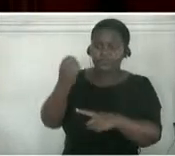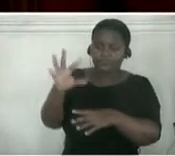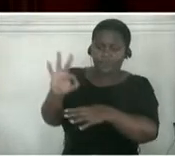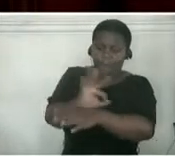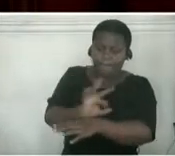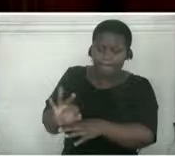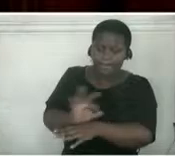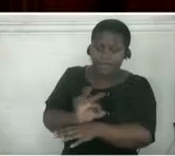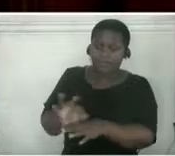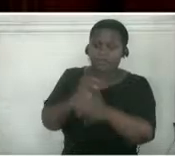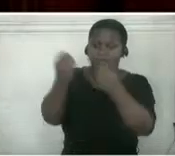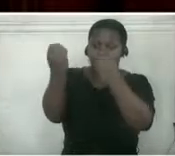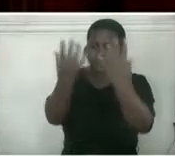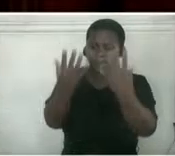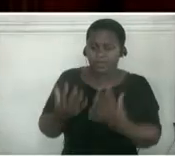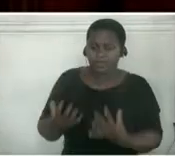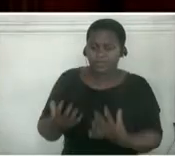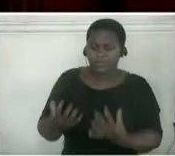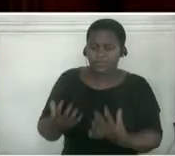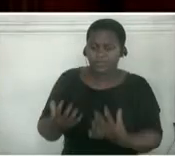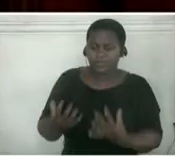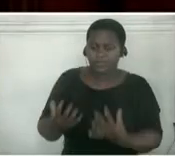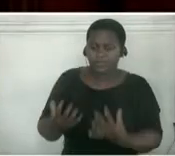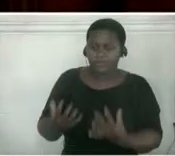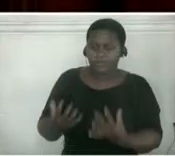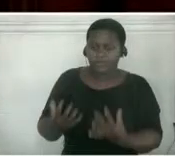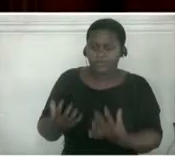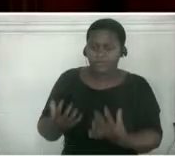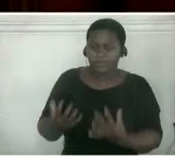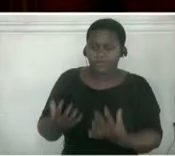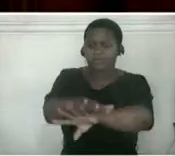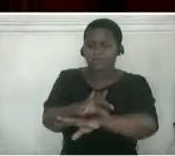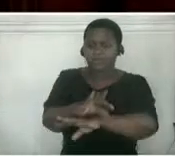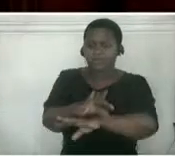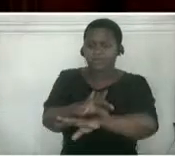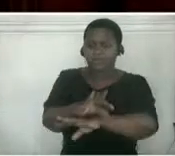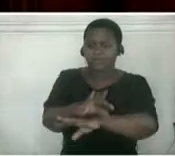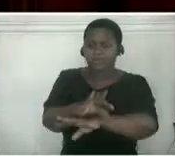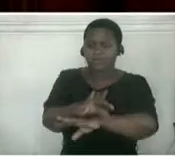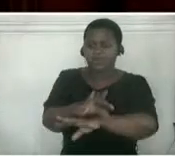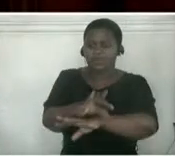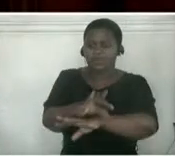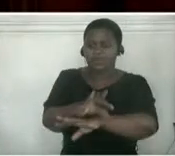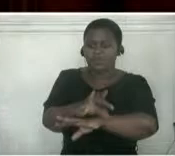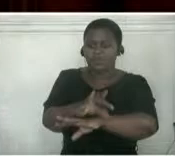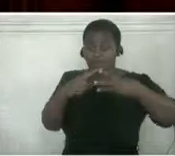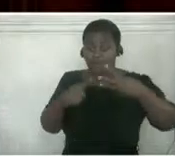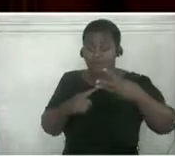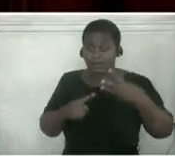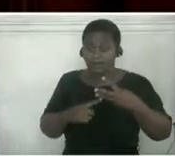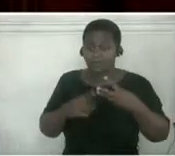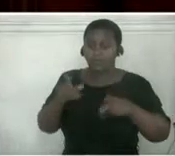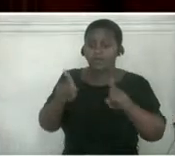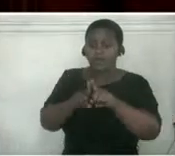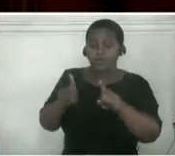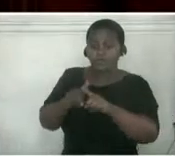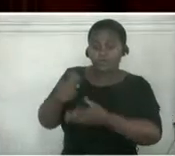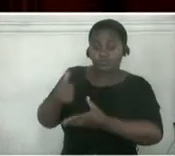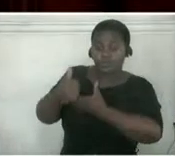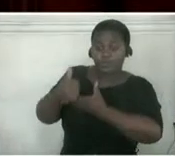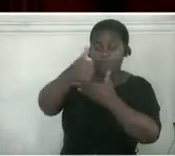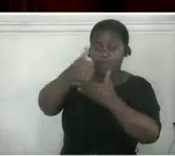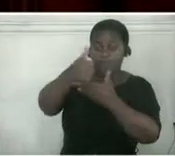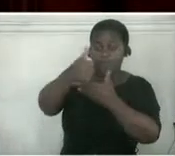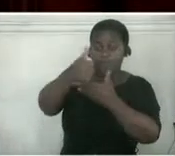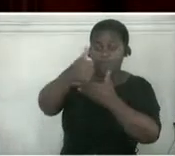planning, budgeting, and implementation among the three spheres of government. It also helping to